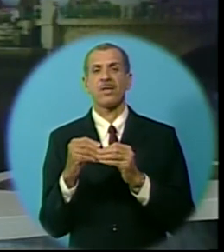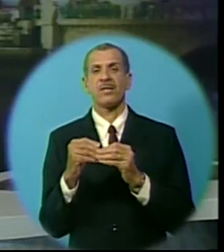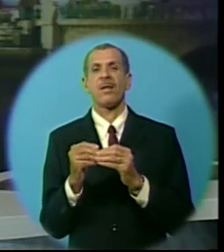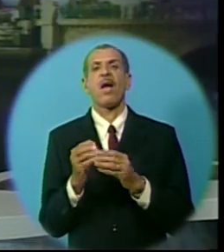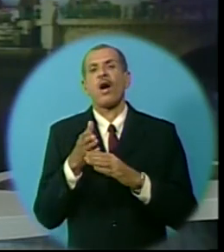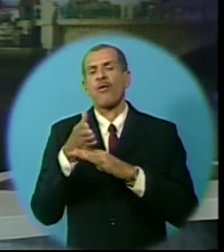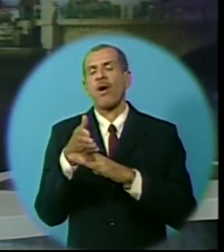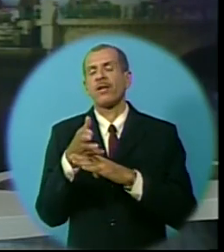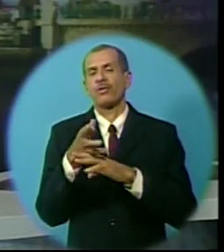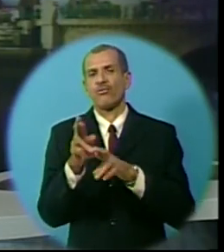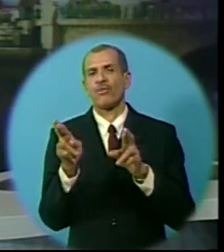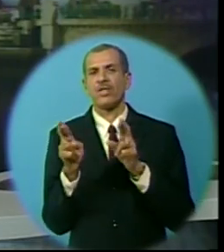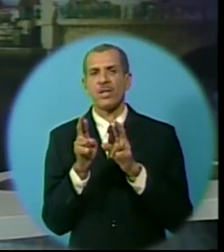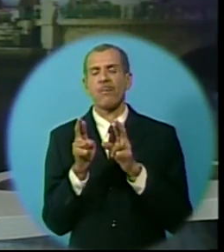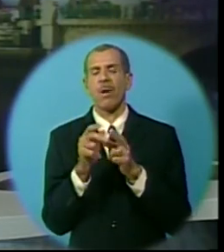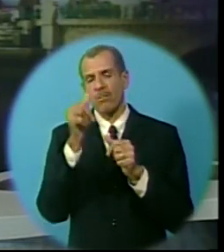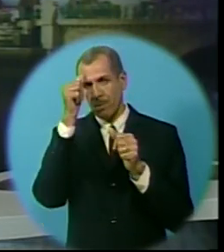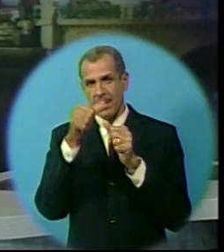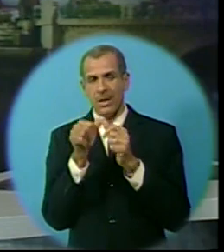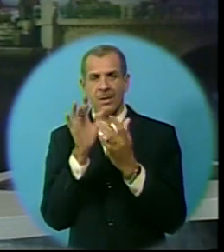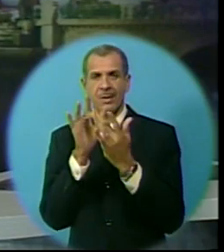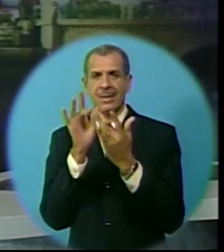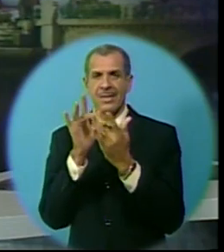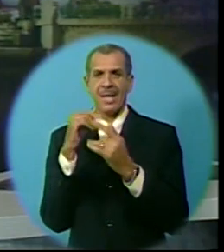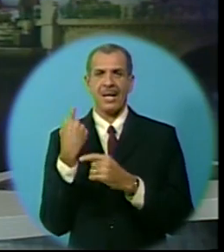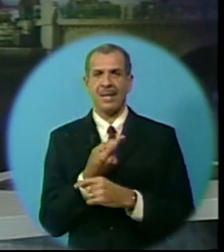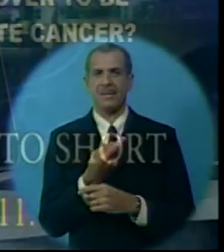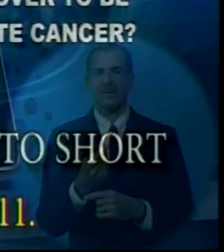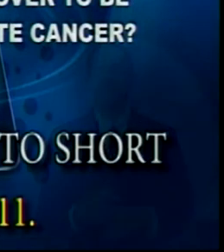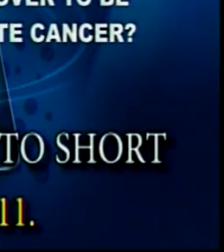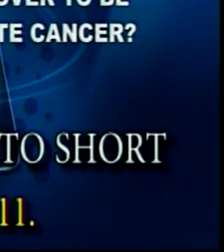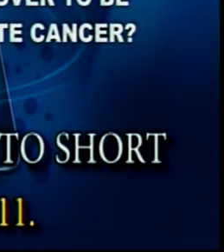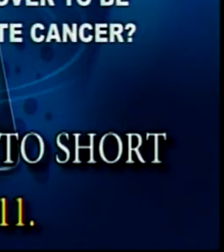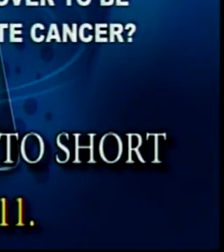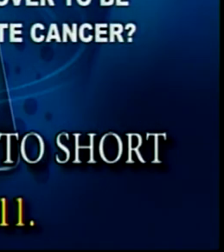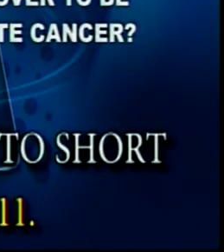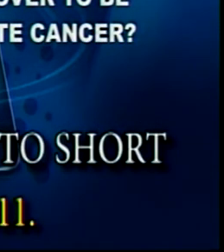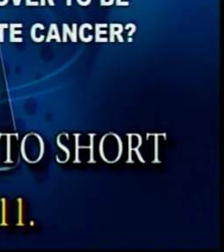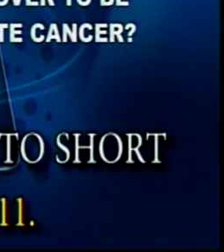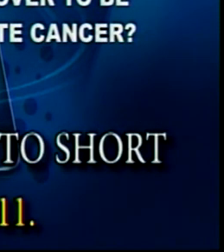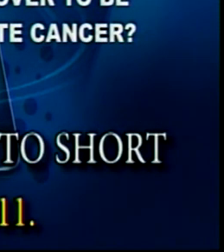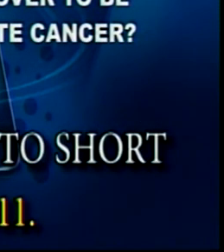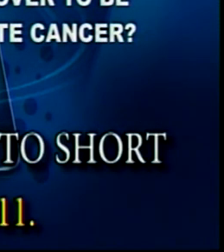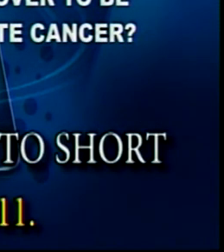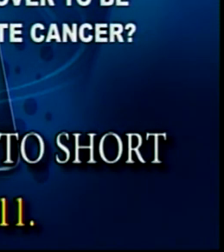region, but first a reminder that we'd like to get your take on this question. Should it be mandatory for